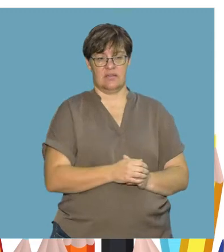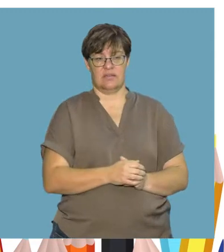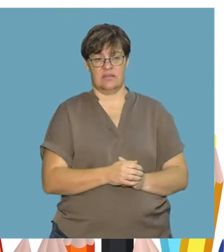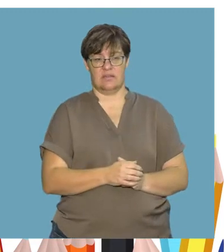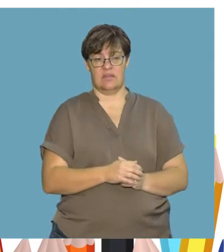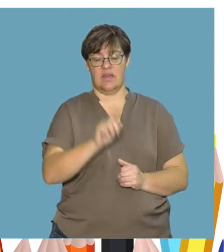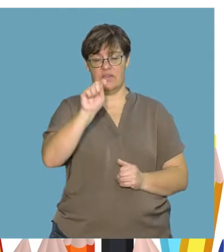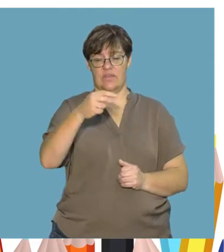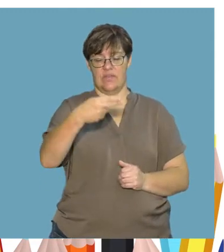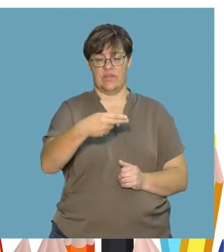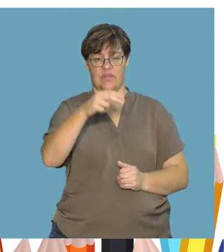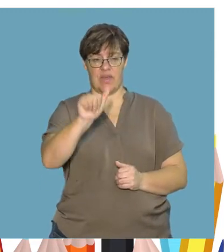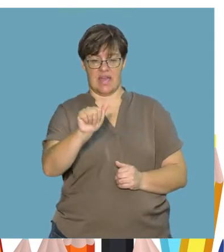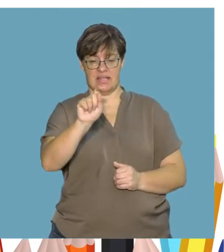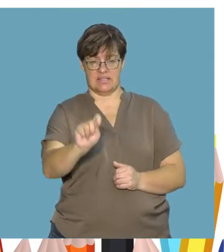at, that,